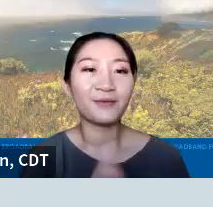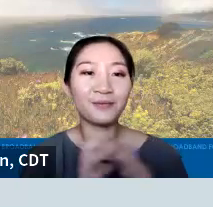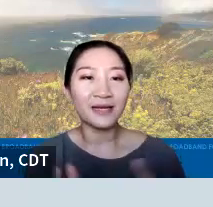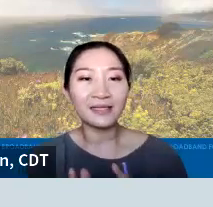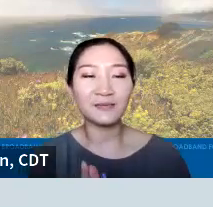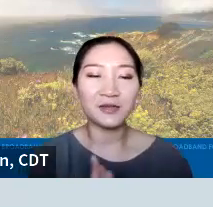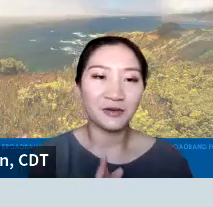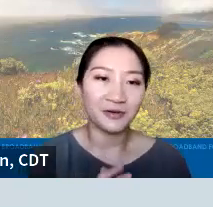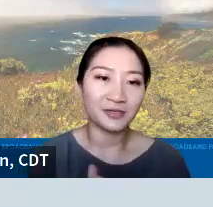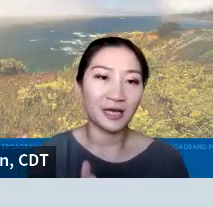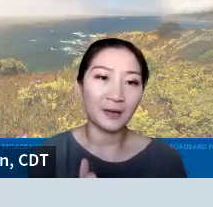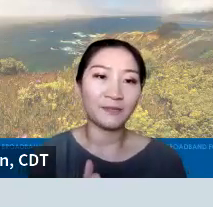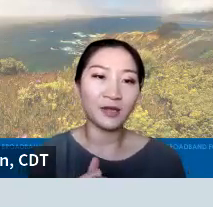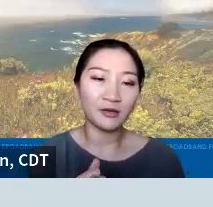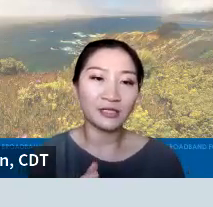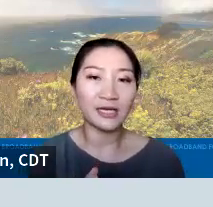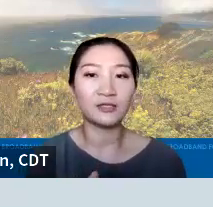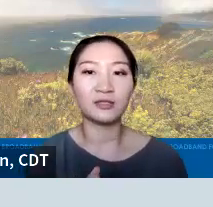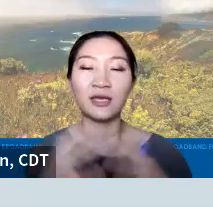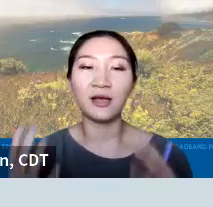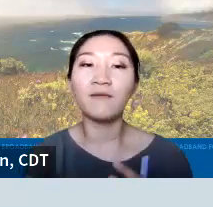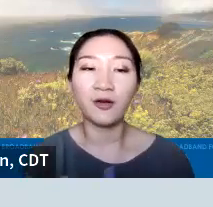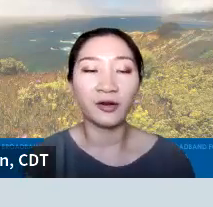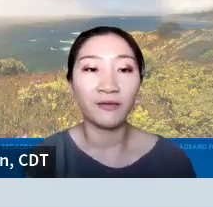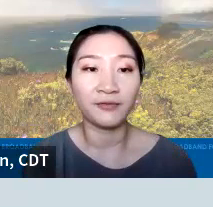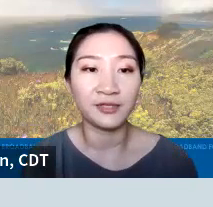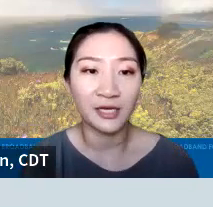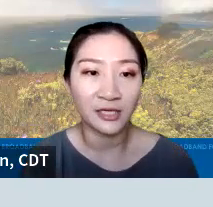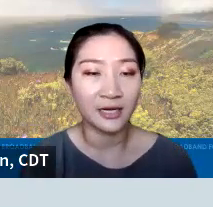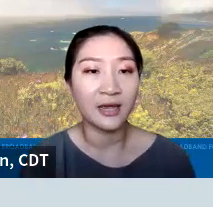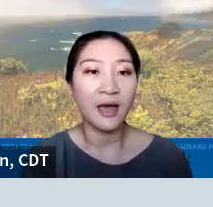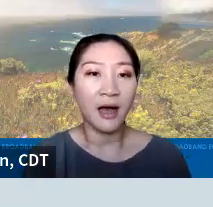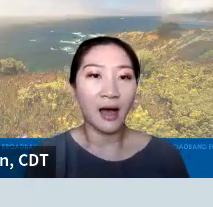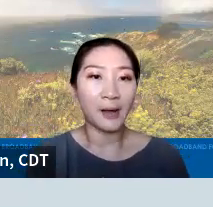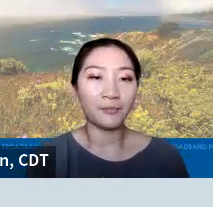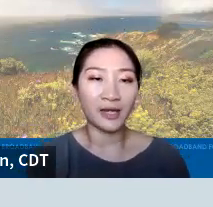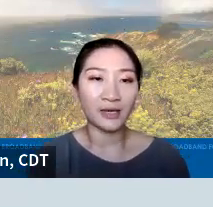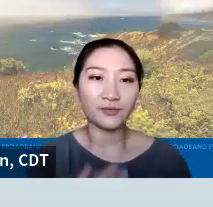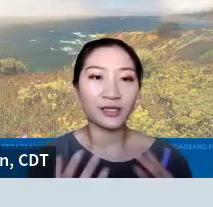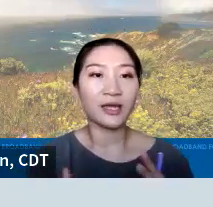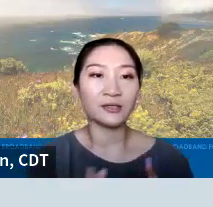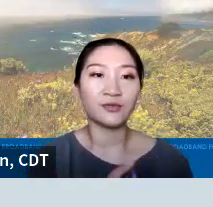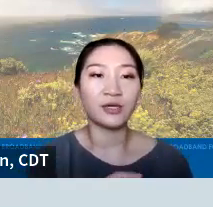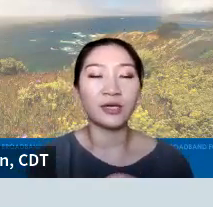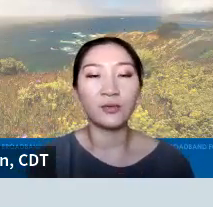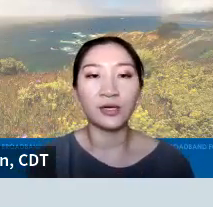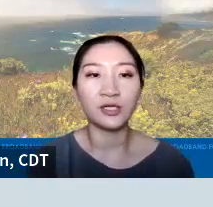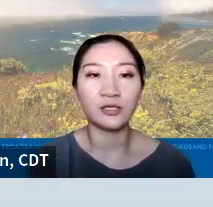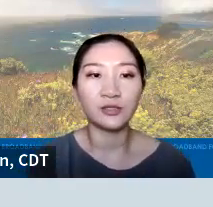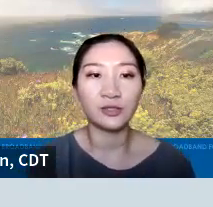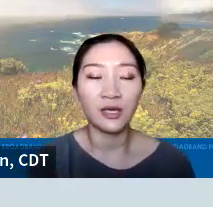we have great speakers here today just to kick off our conversation and really answering